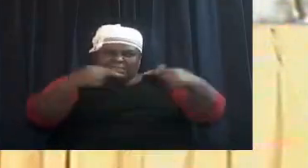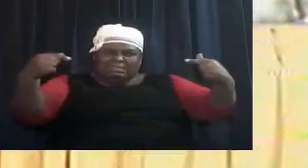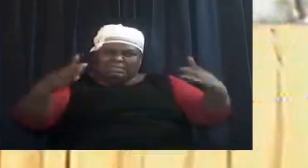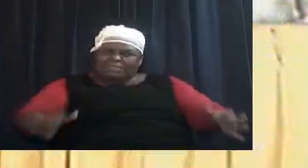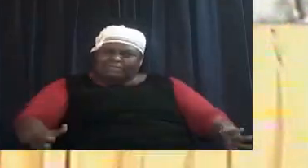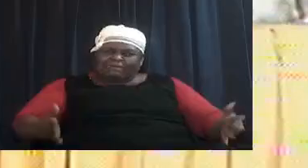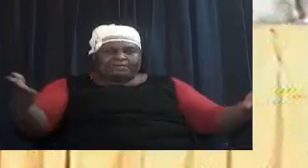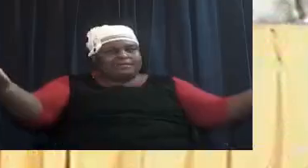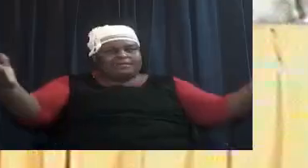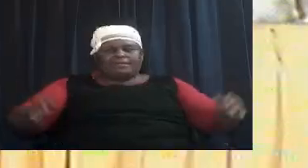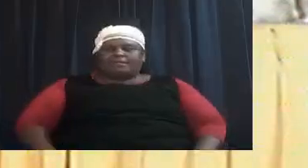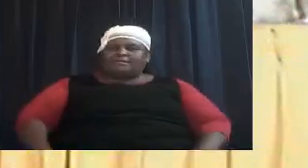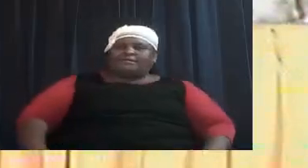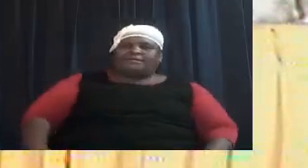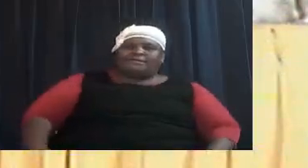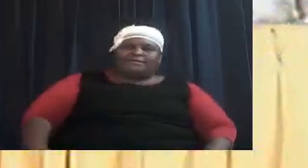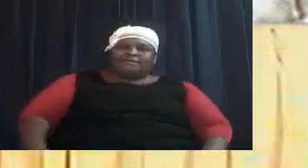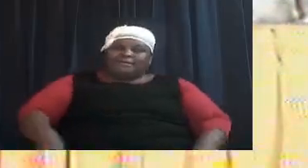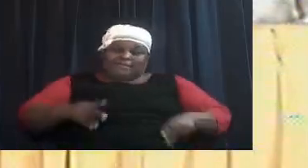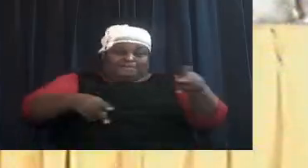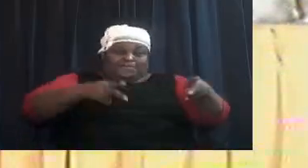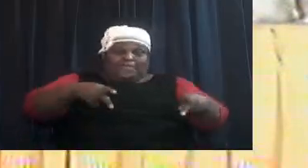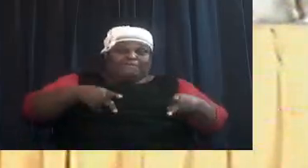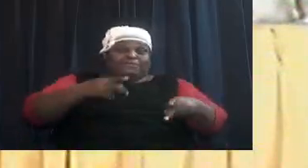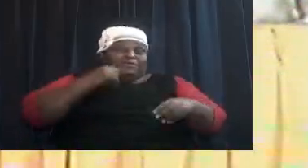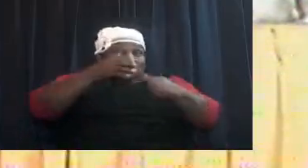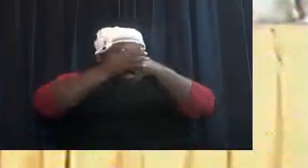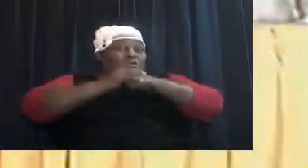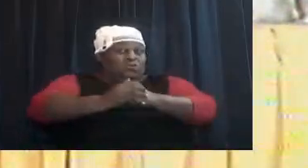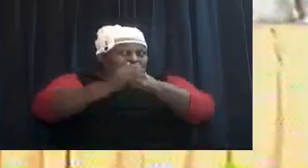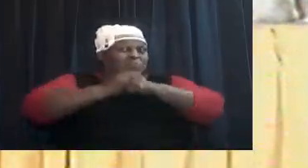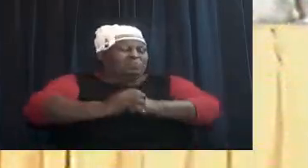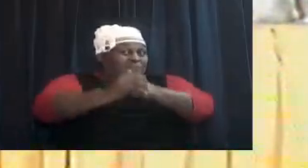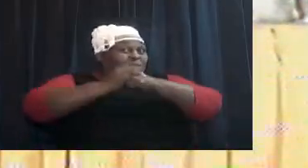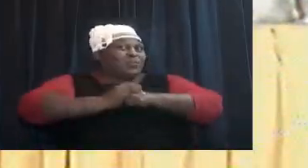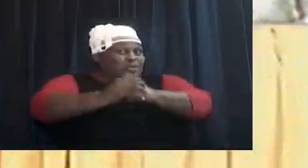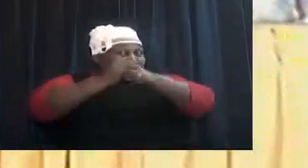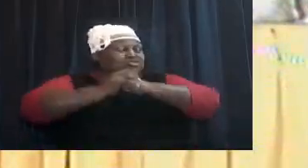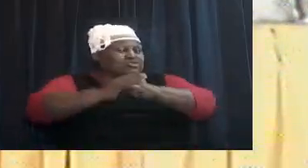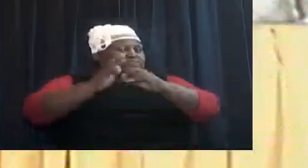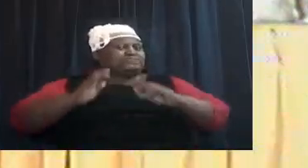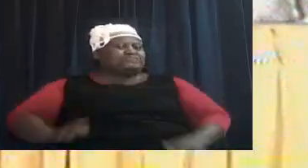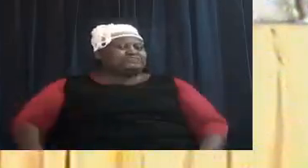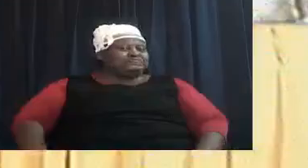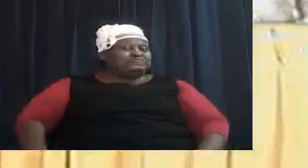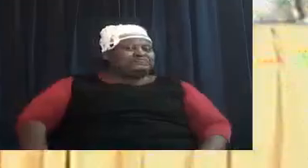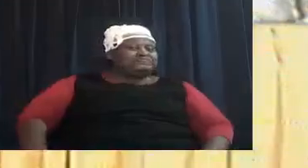But that is people in your worship. That is people in your worship.